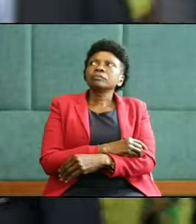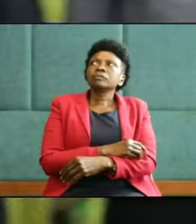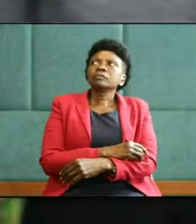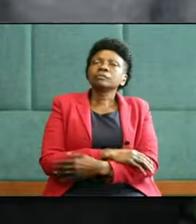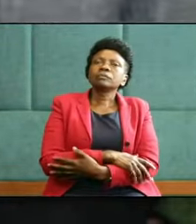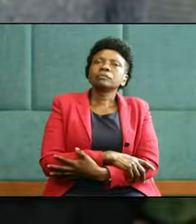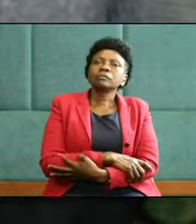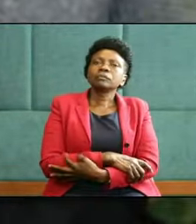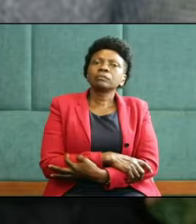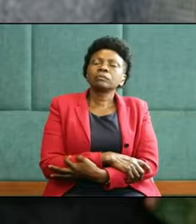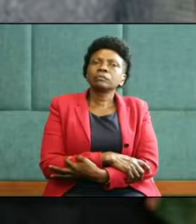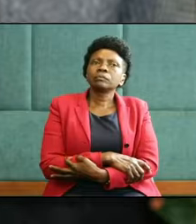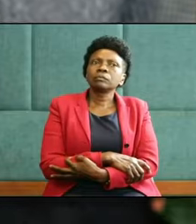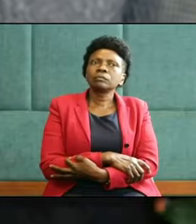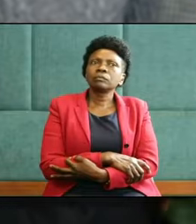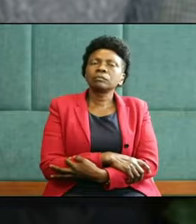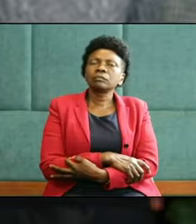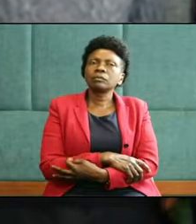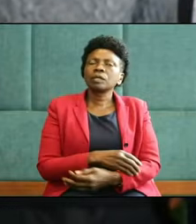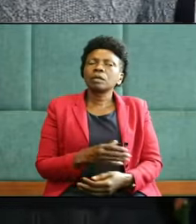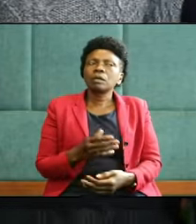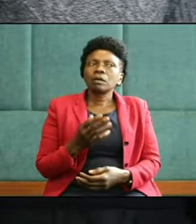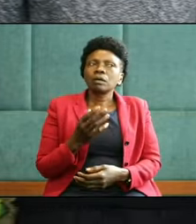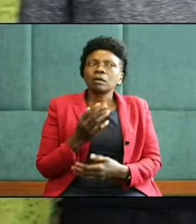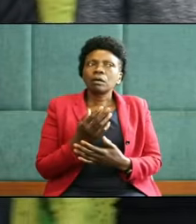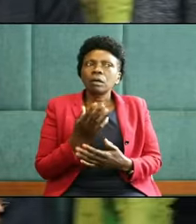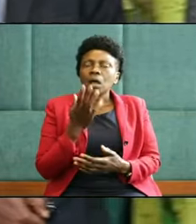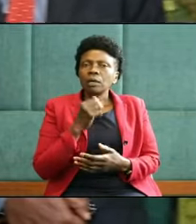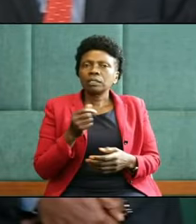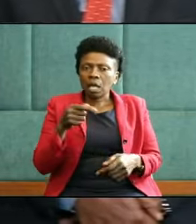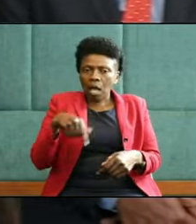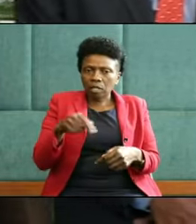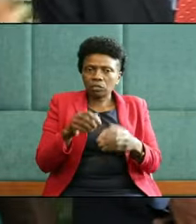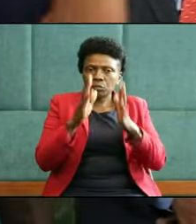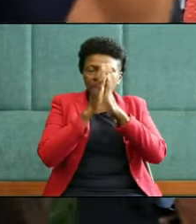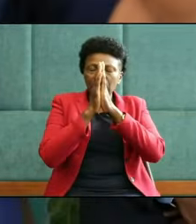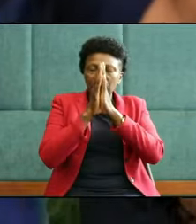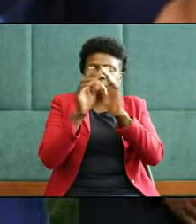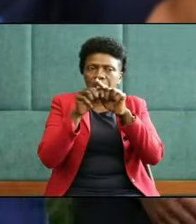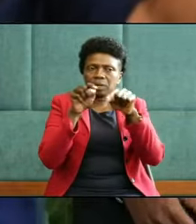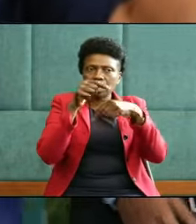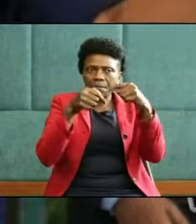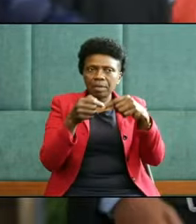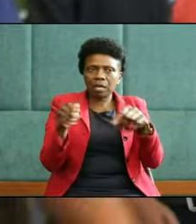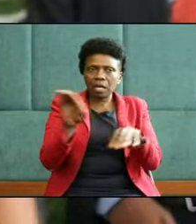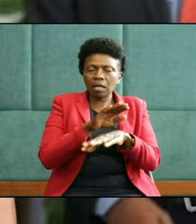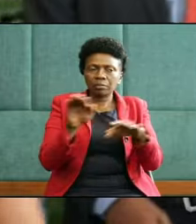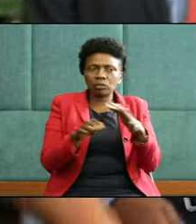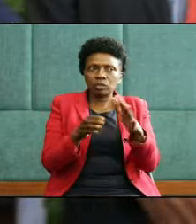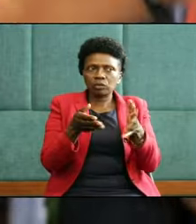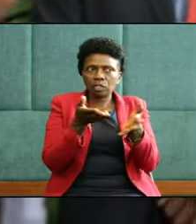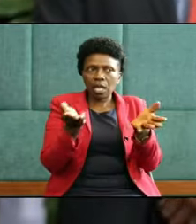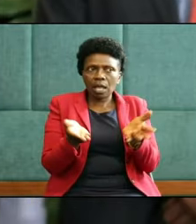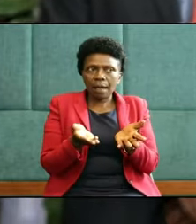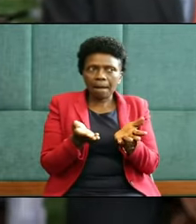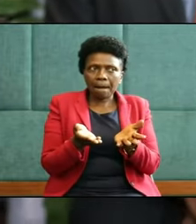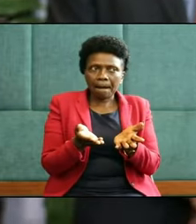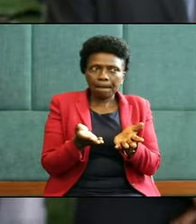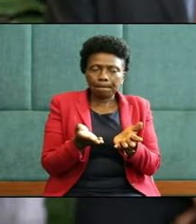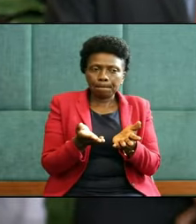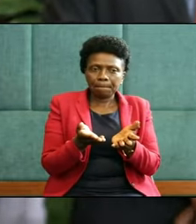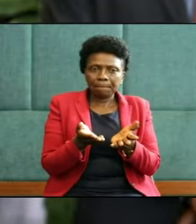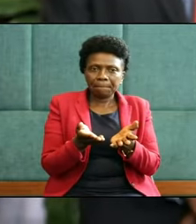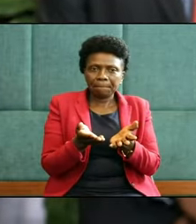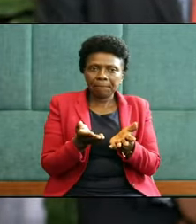day. I want to pray as they are coming. I just want us to pray as they are coming. Anybody in the auditorium, every